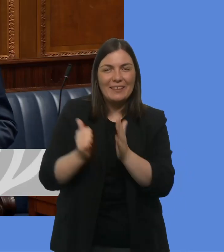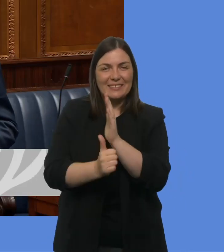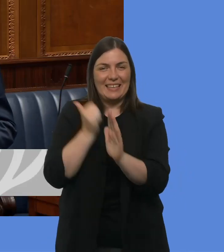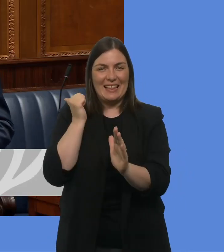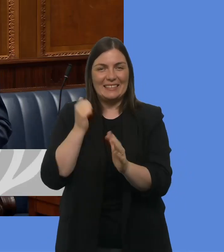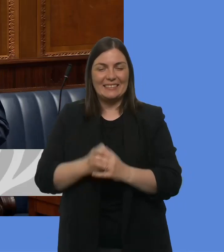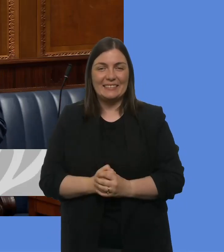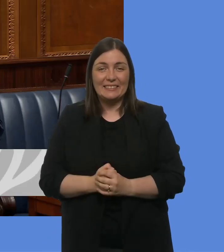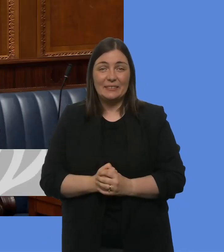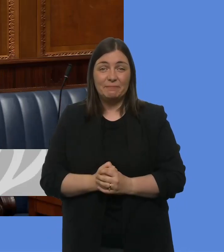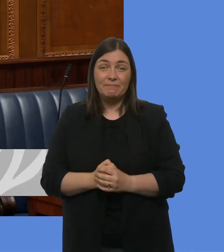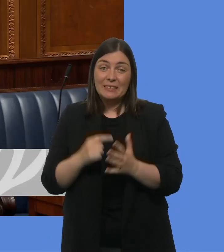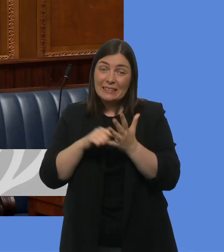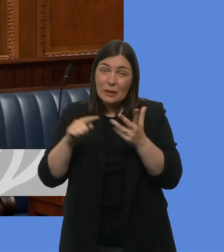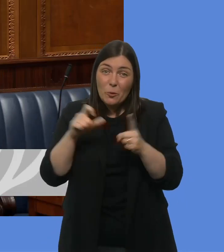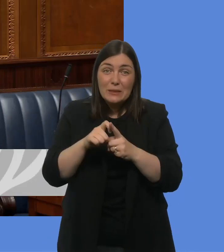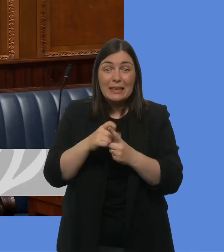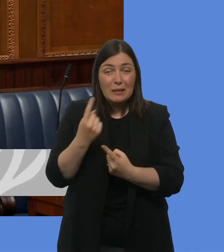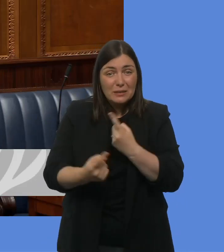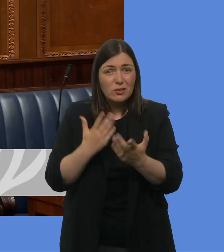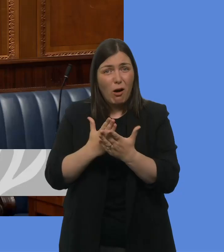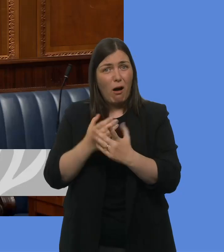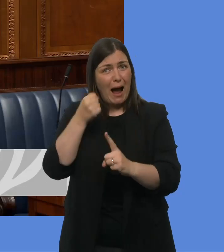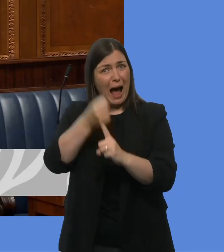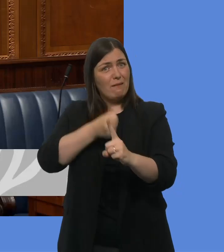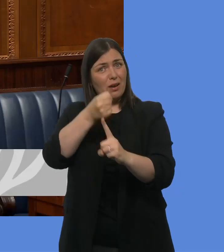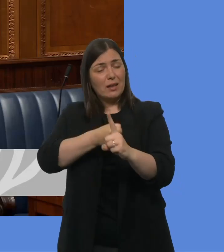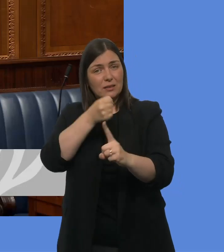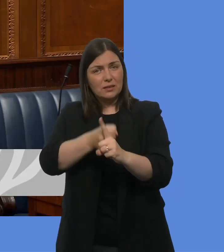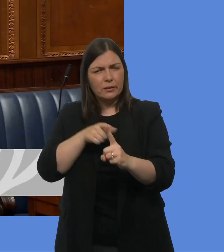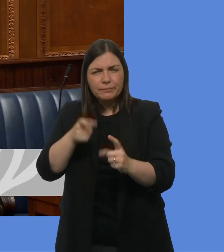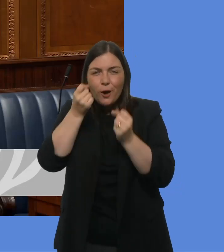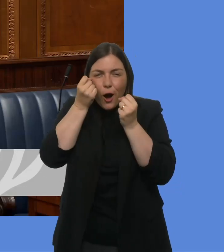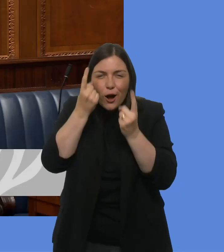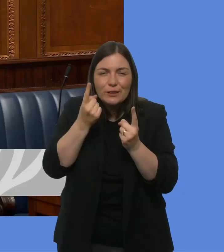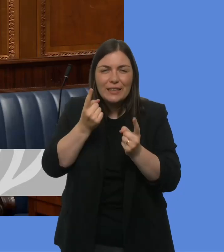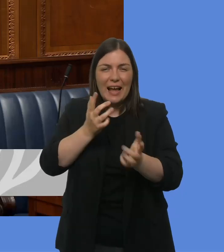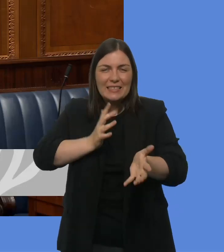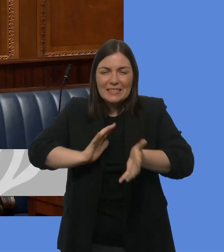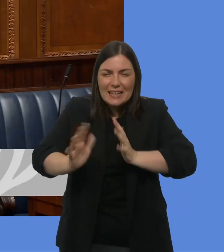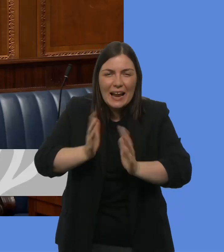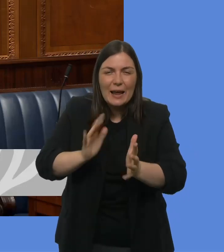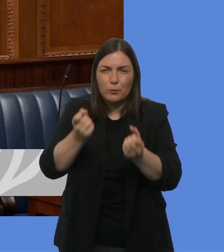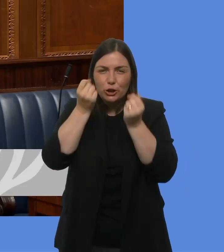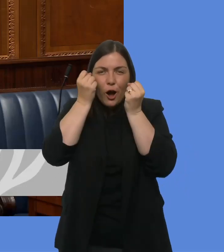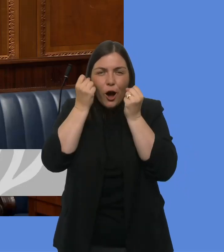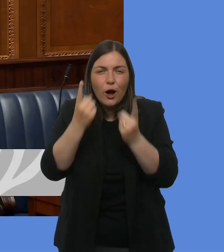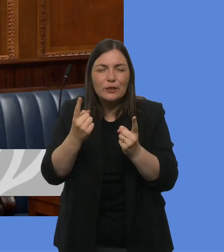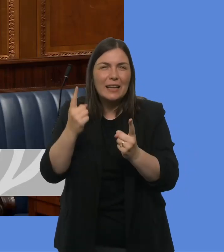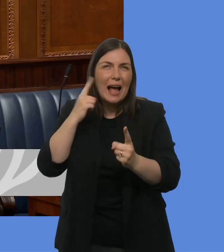understand the nuances of sign language, auditory processing and inclusive teaching